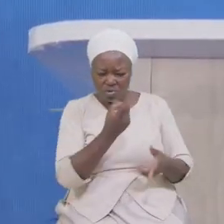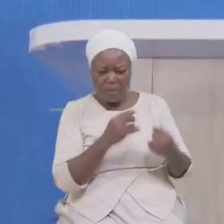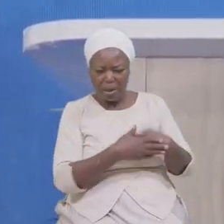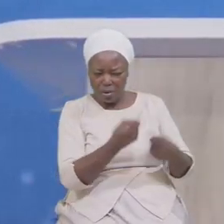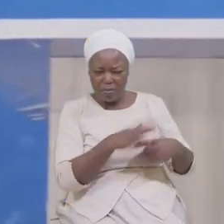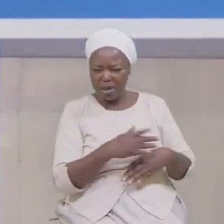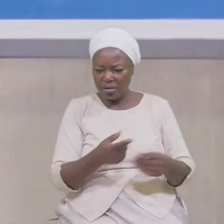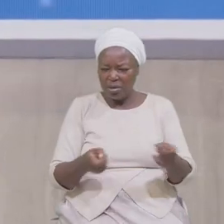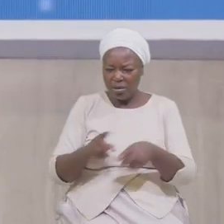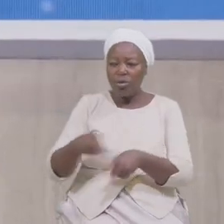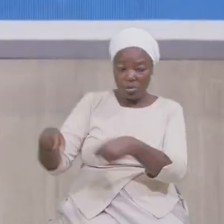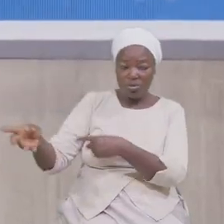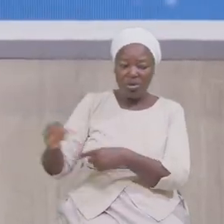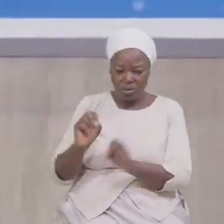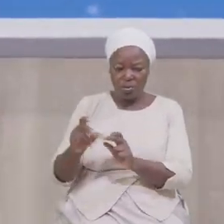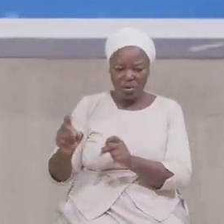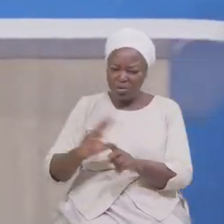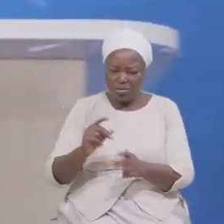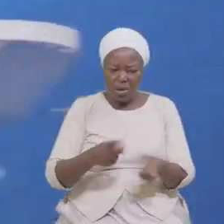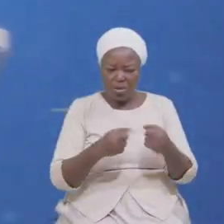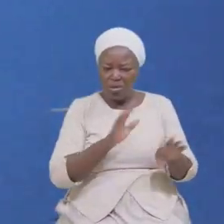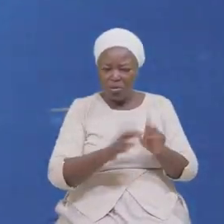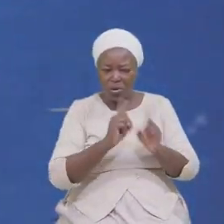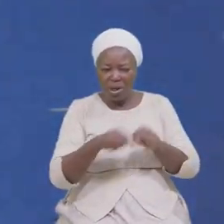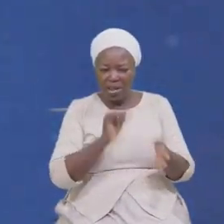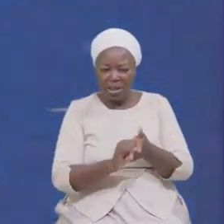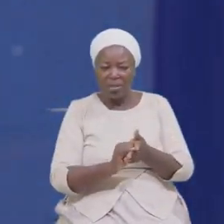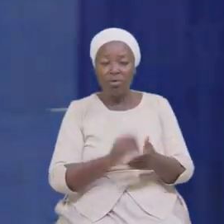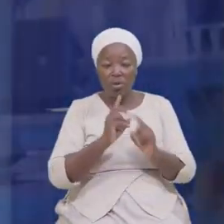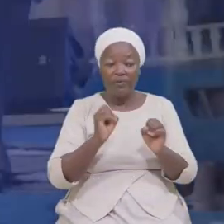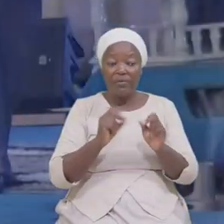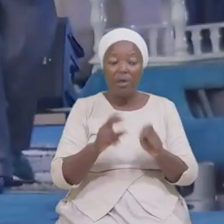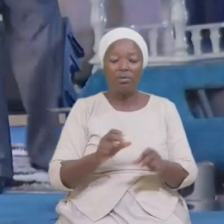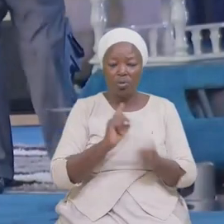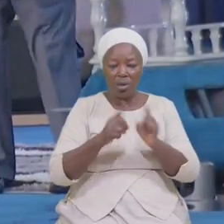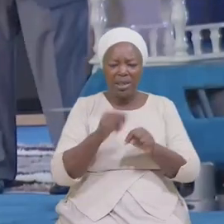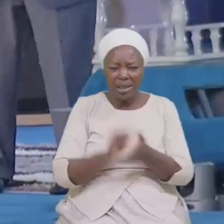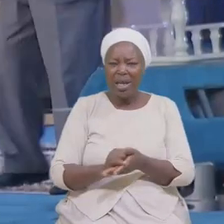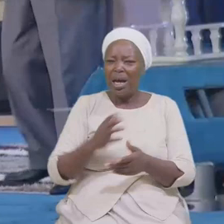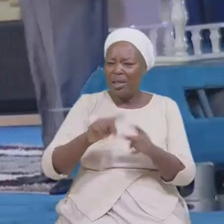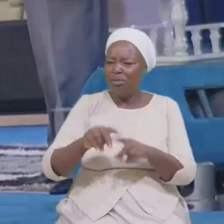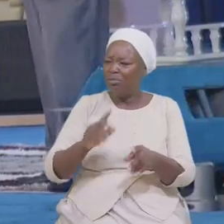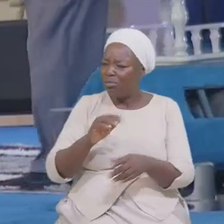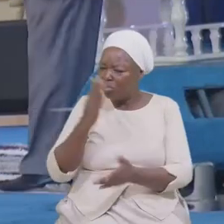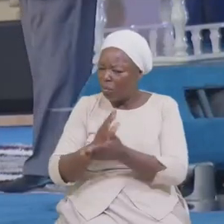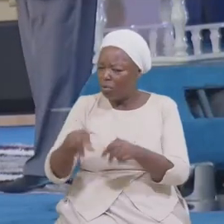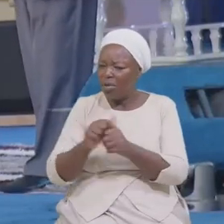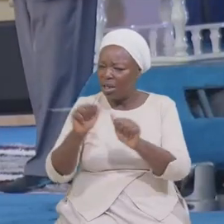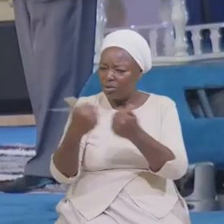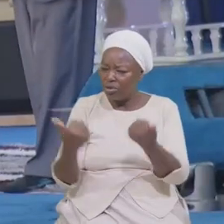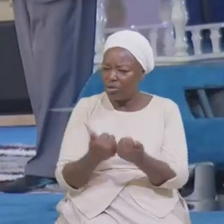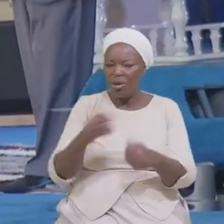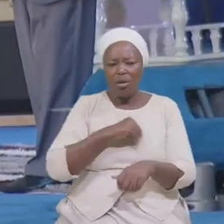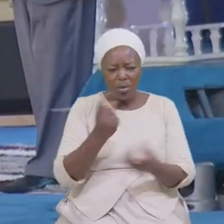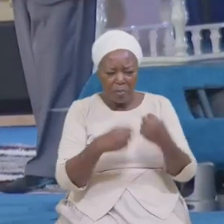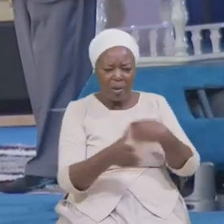that way, have this association, don't have that association. He's the one that counsels us. Why don't we just leave the verse